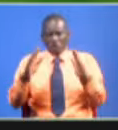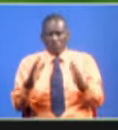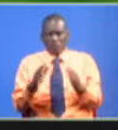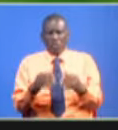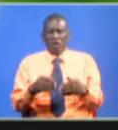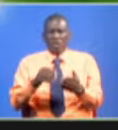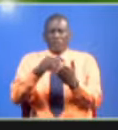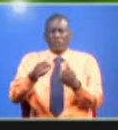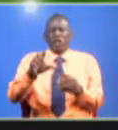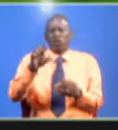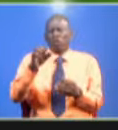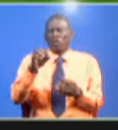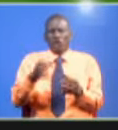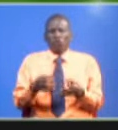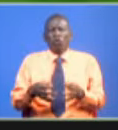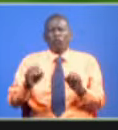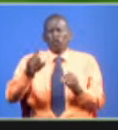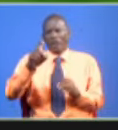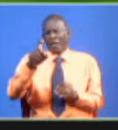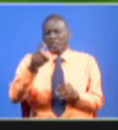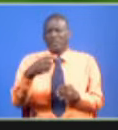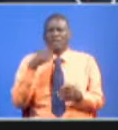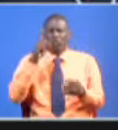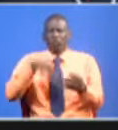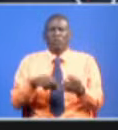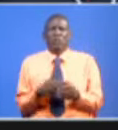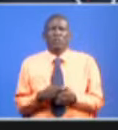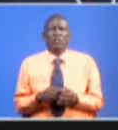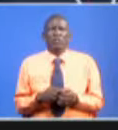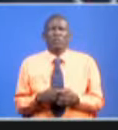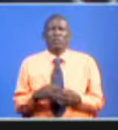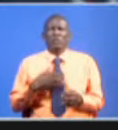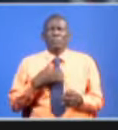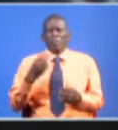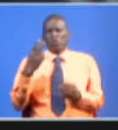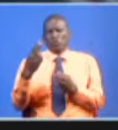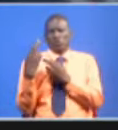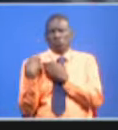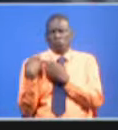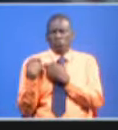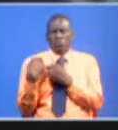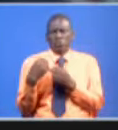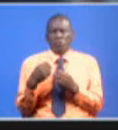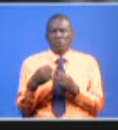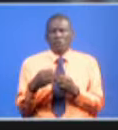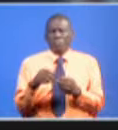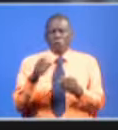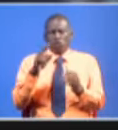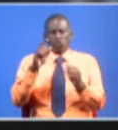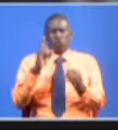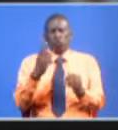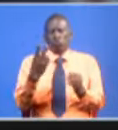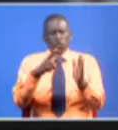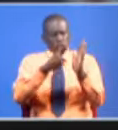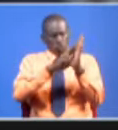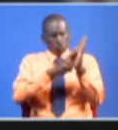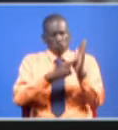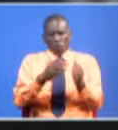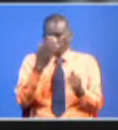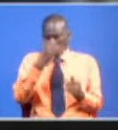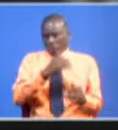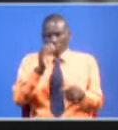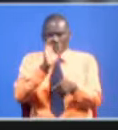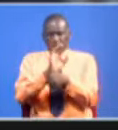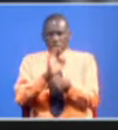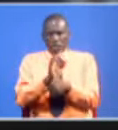on his official platform on X, stating that, "My two roles as a Roman Catholic who has gone through the catechism process from baptism,